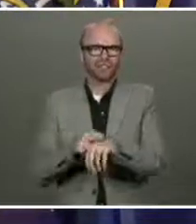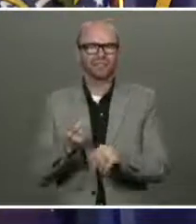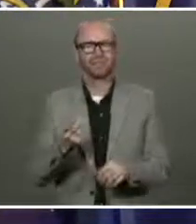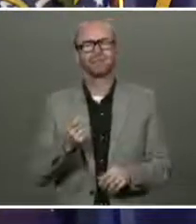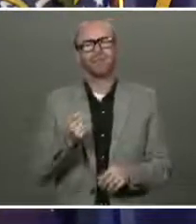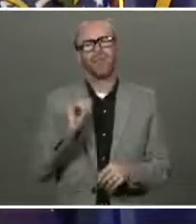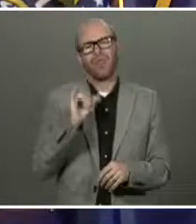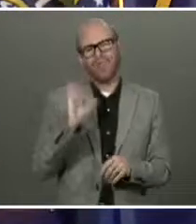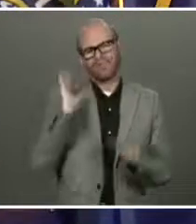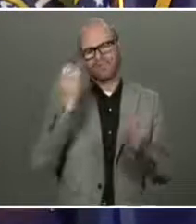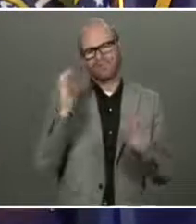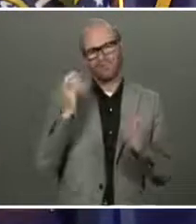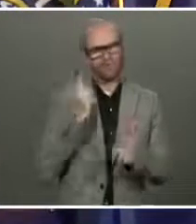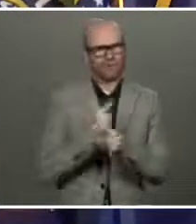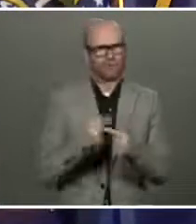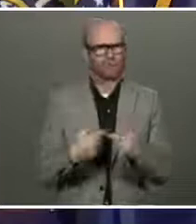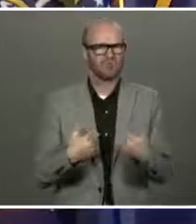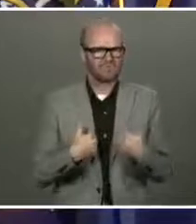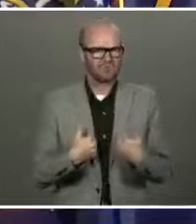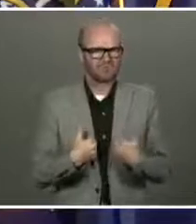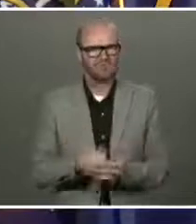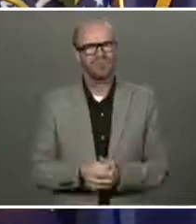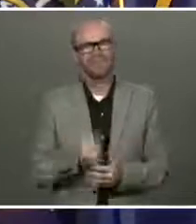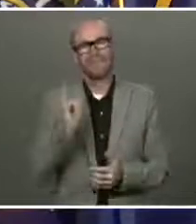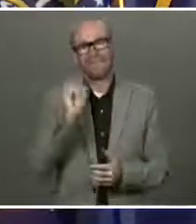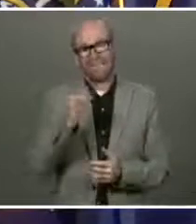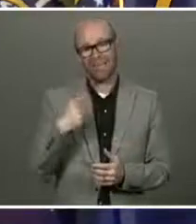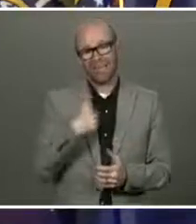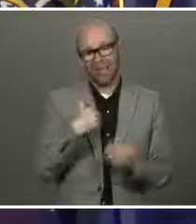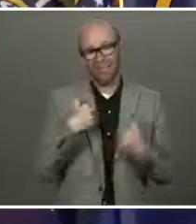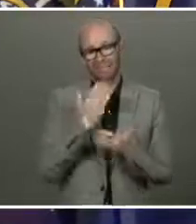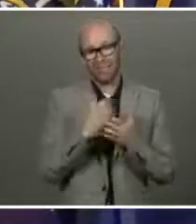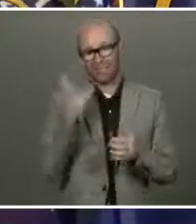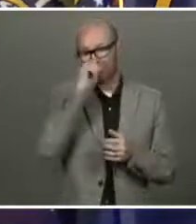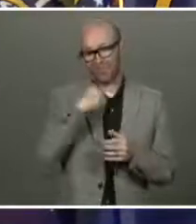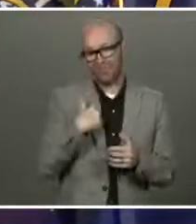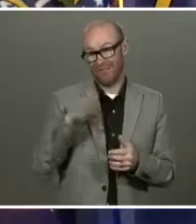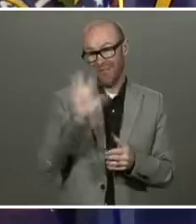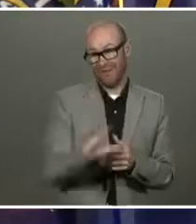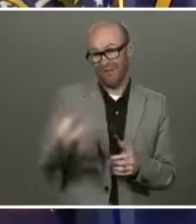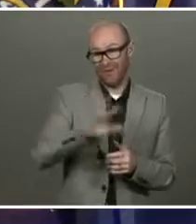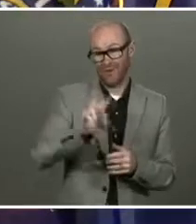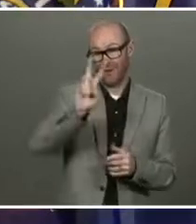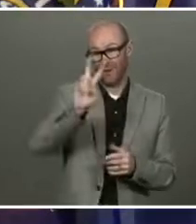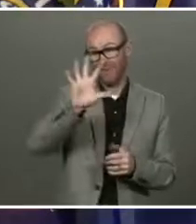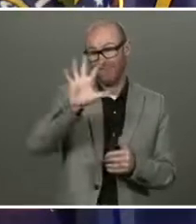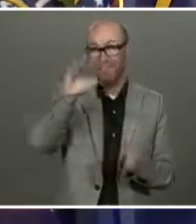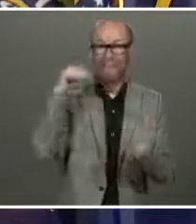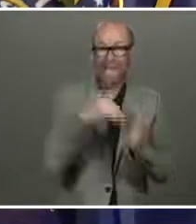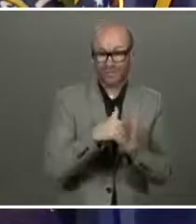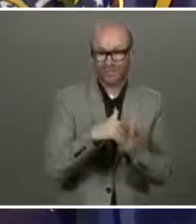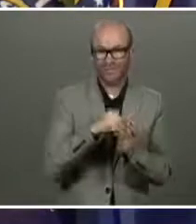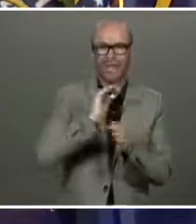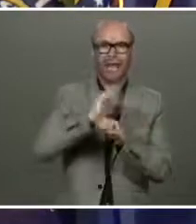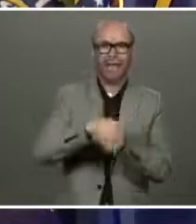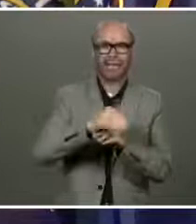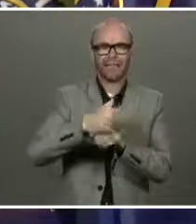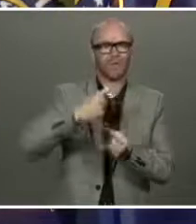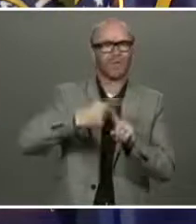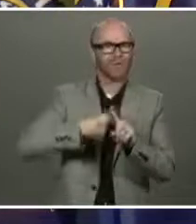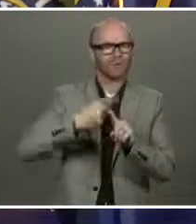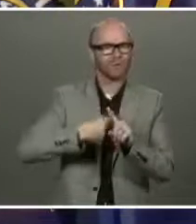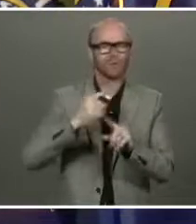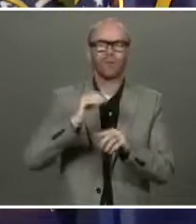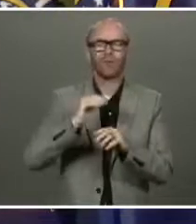that seems right. And if we have, some estimates are we've got about 25,000 nightly rentals